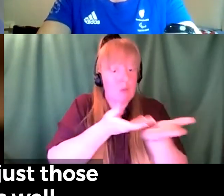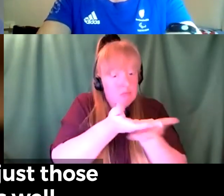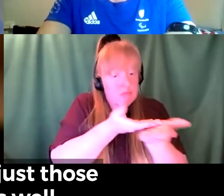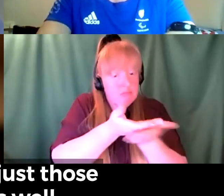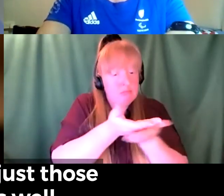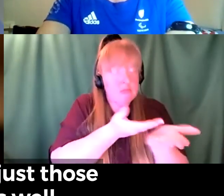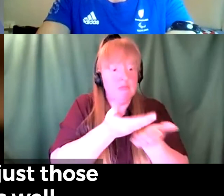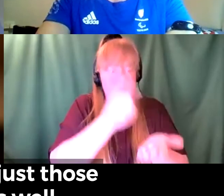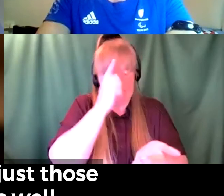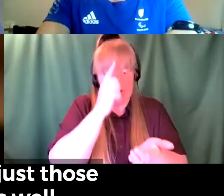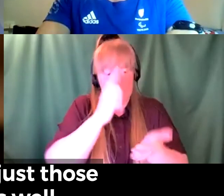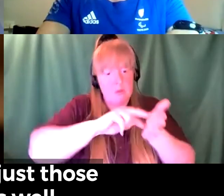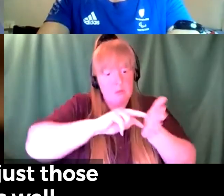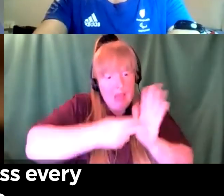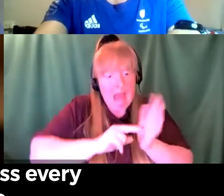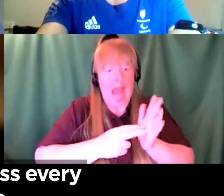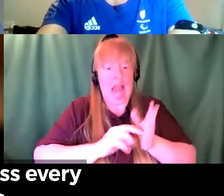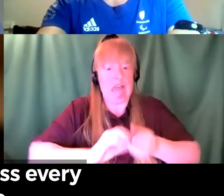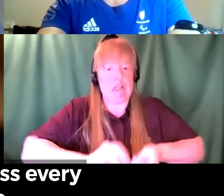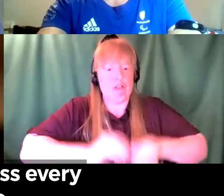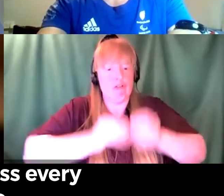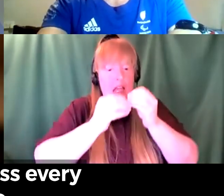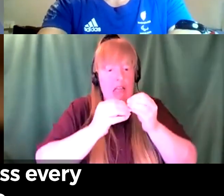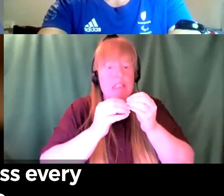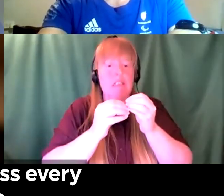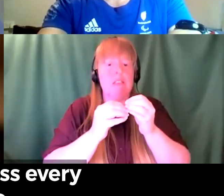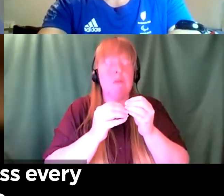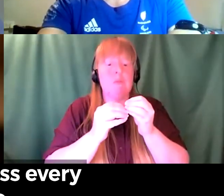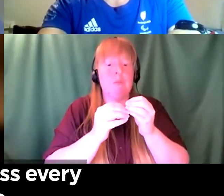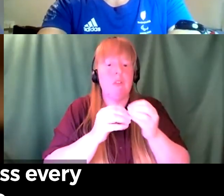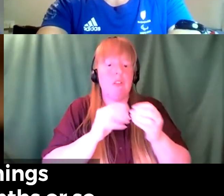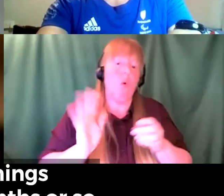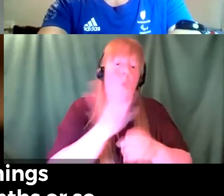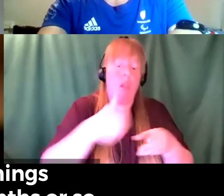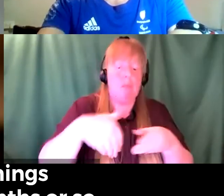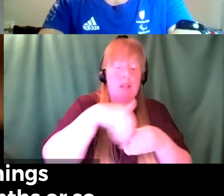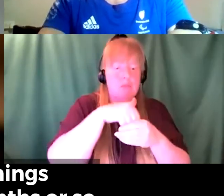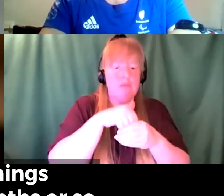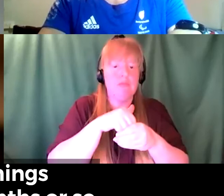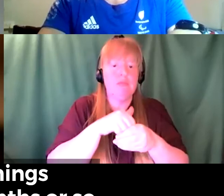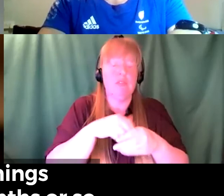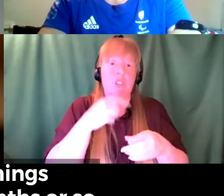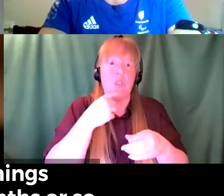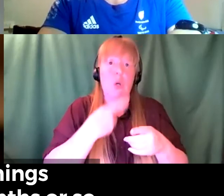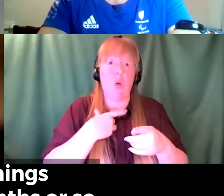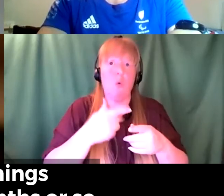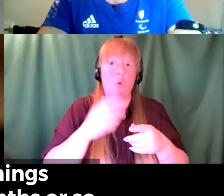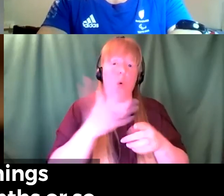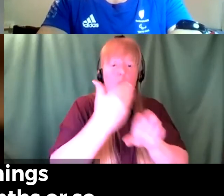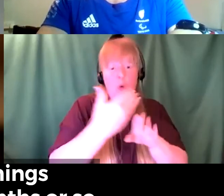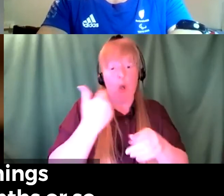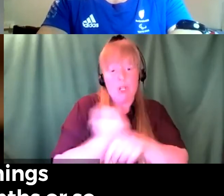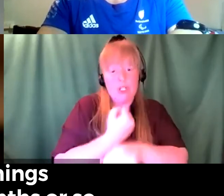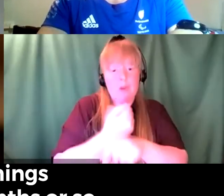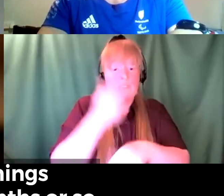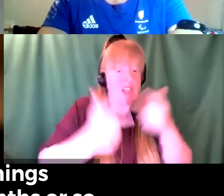those activities and the kind of the videos as well. And it's what we want to do across every bit of work that we do. So we've got some exciting things coming up in